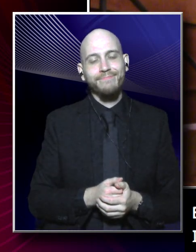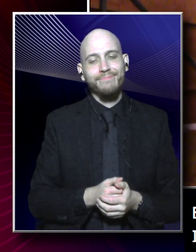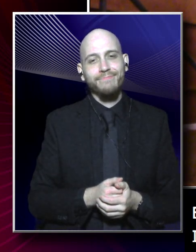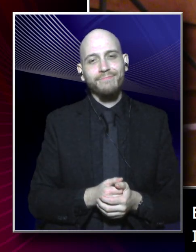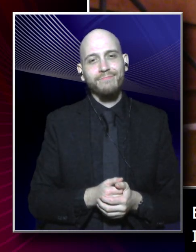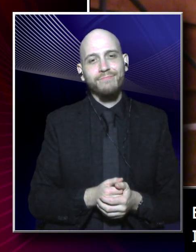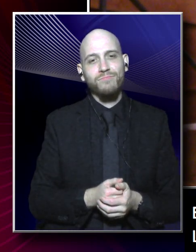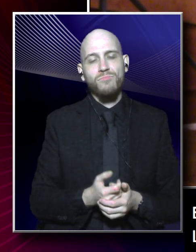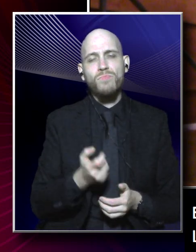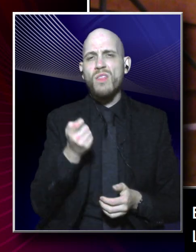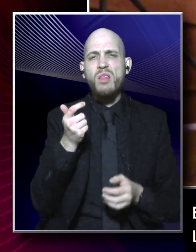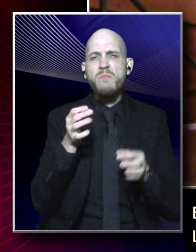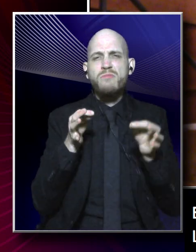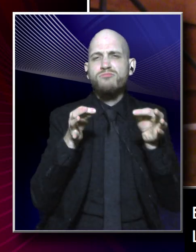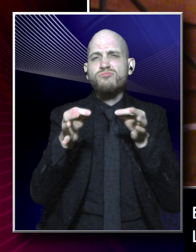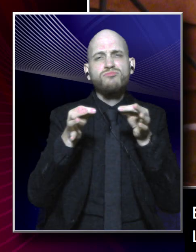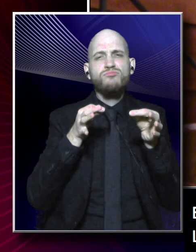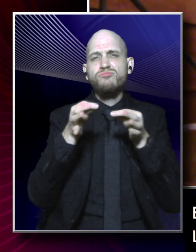about what I have